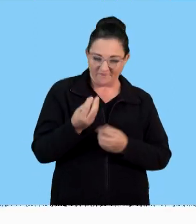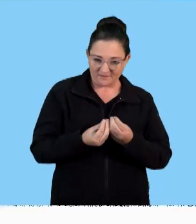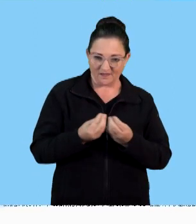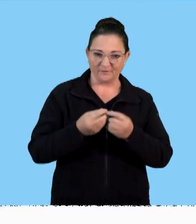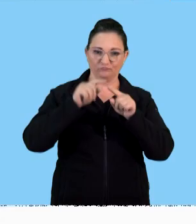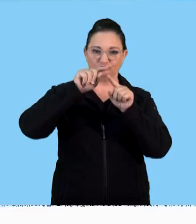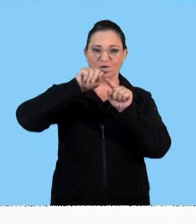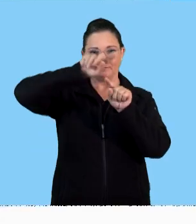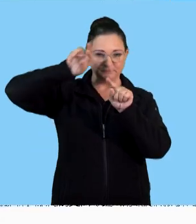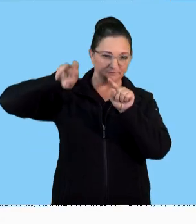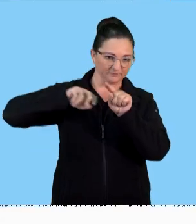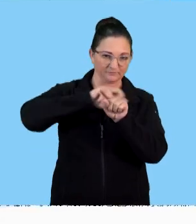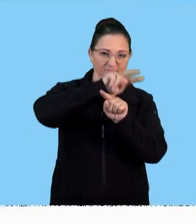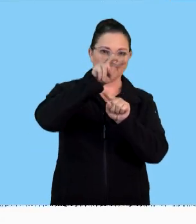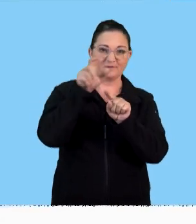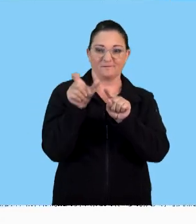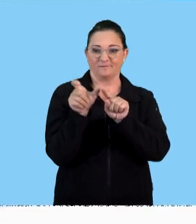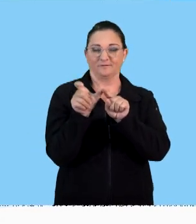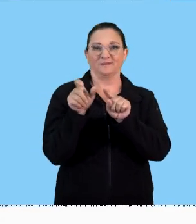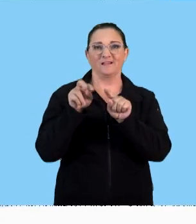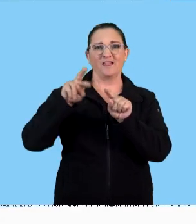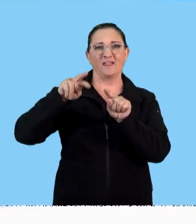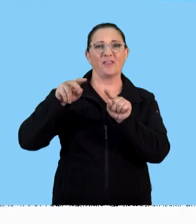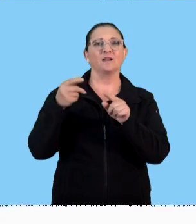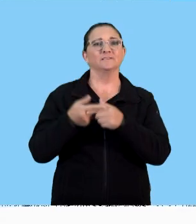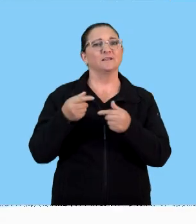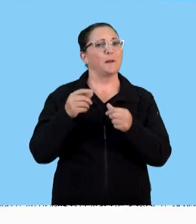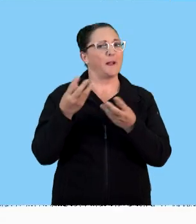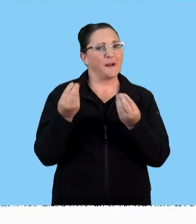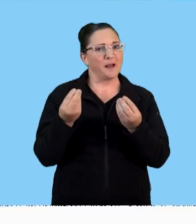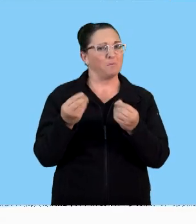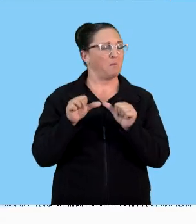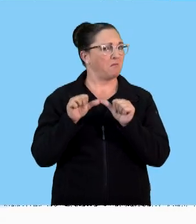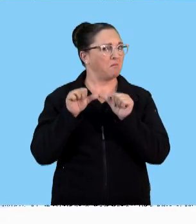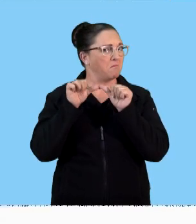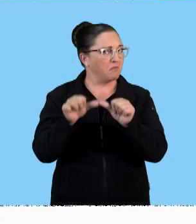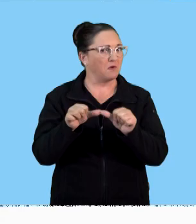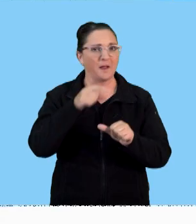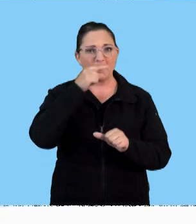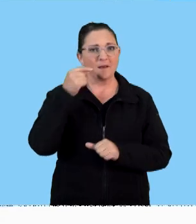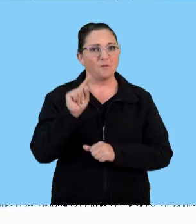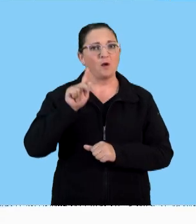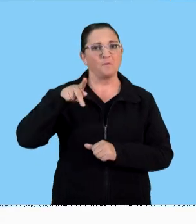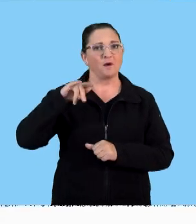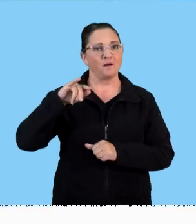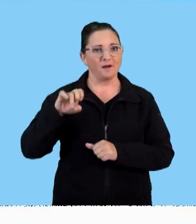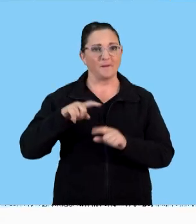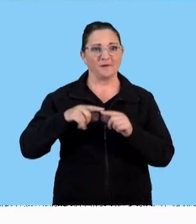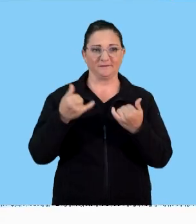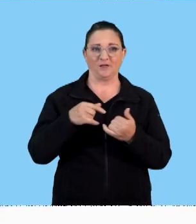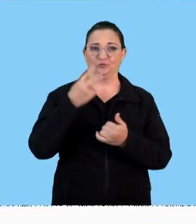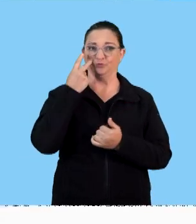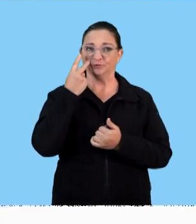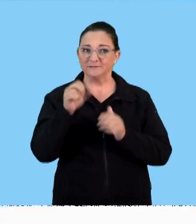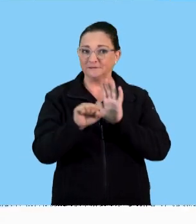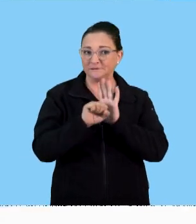the circumference of a circle to its diameter is a constant number called pi, right? Written as the symbol as we can see